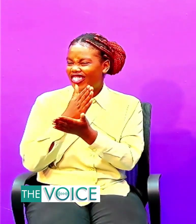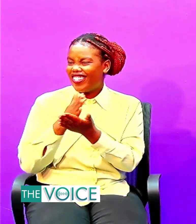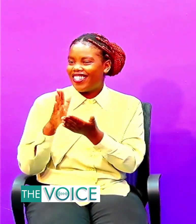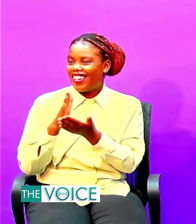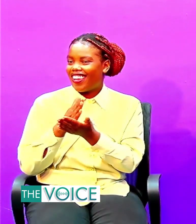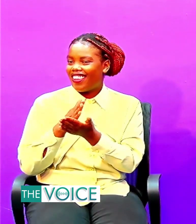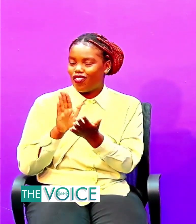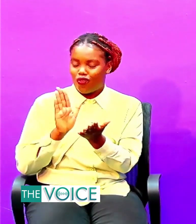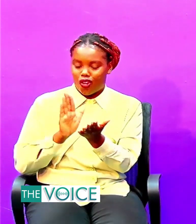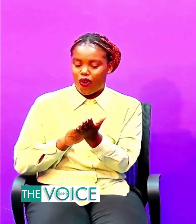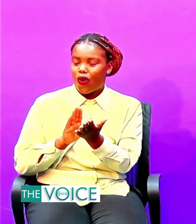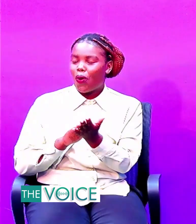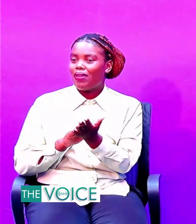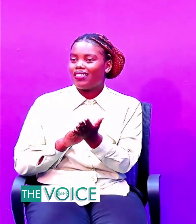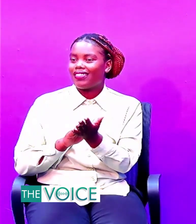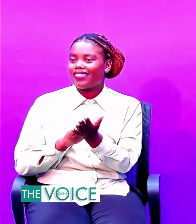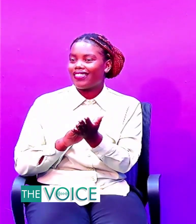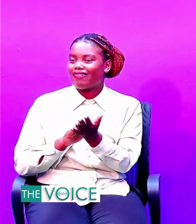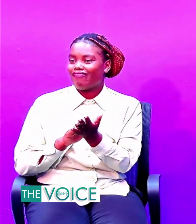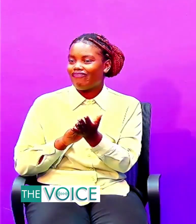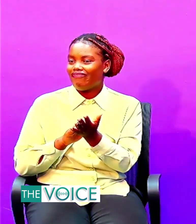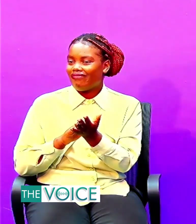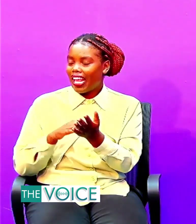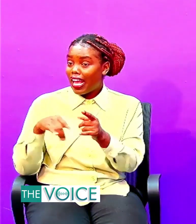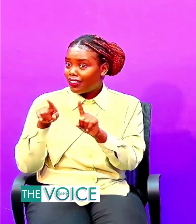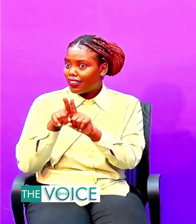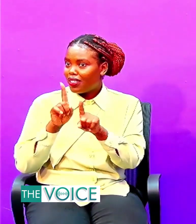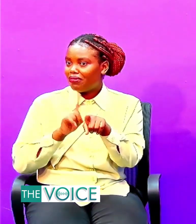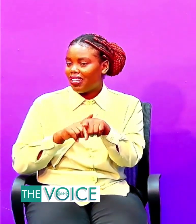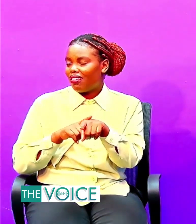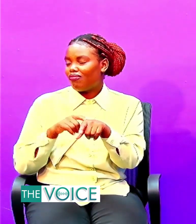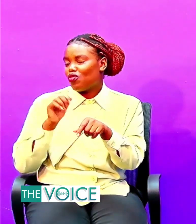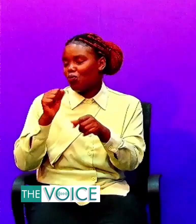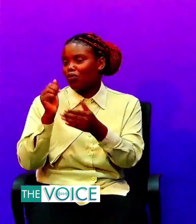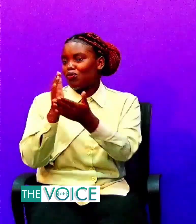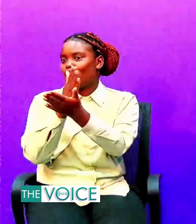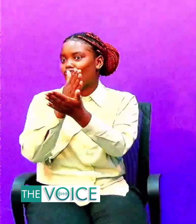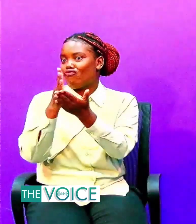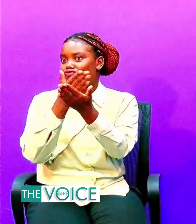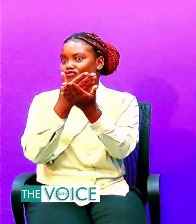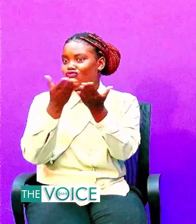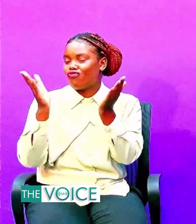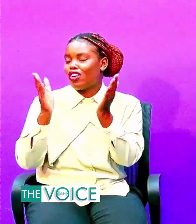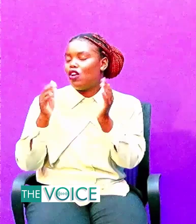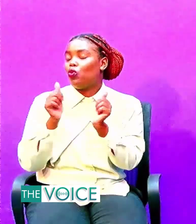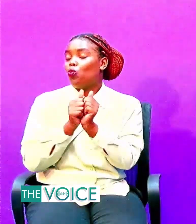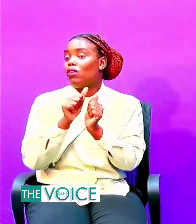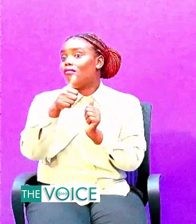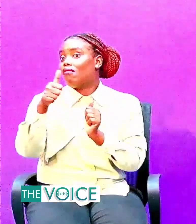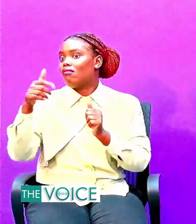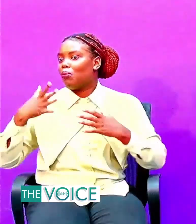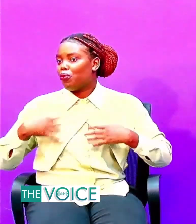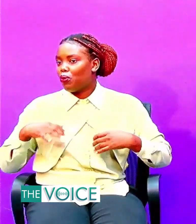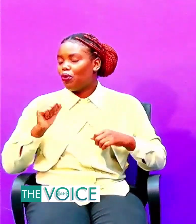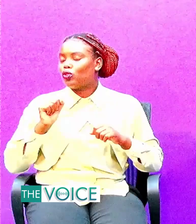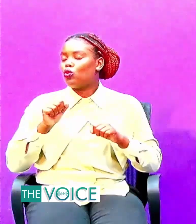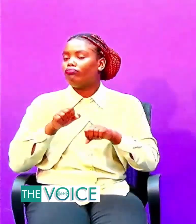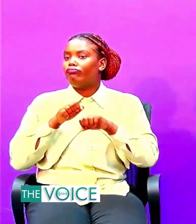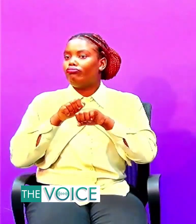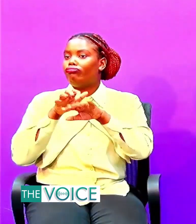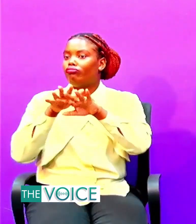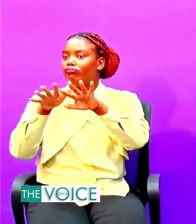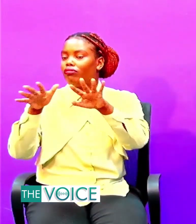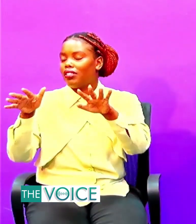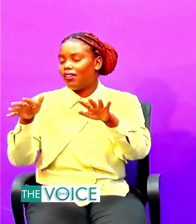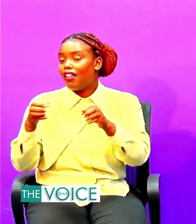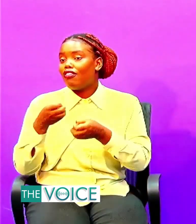here, please share, comment with us your thoughts, and at the same time, inform your friends